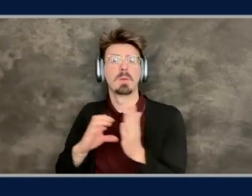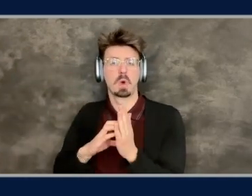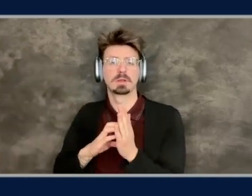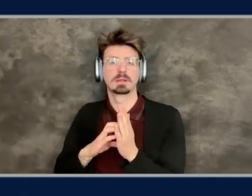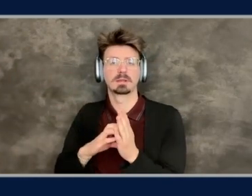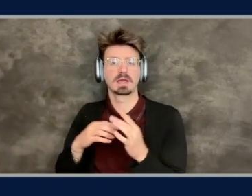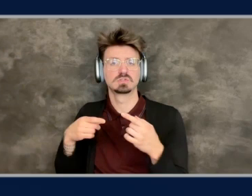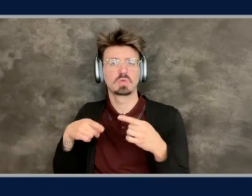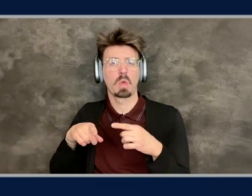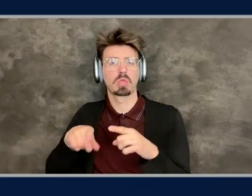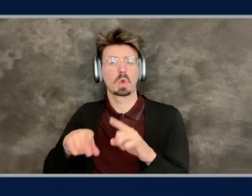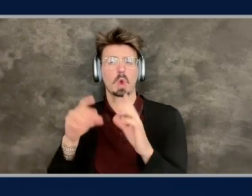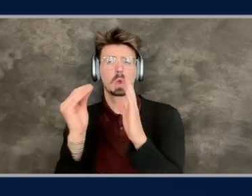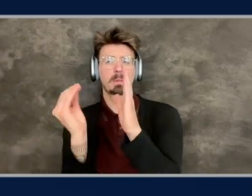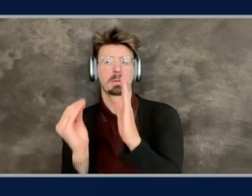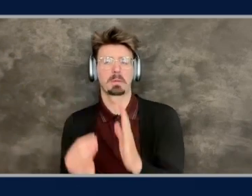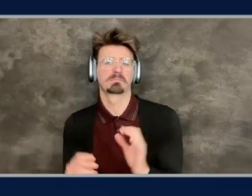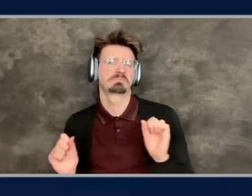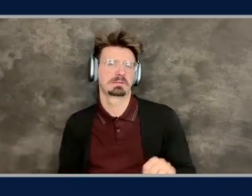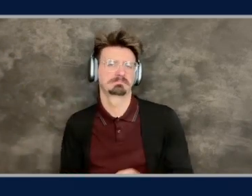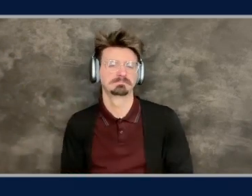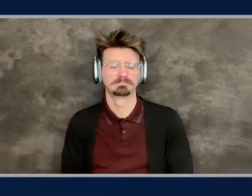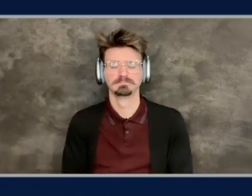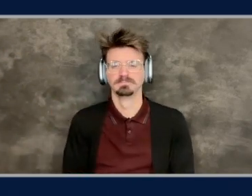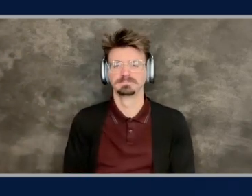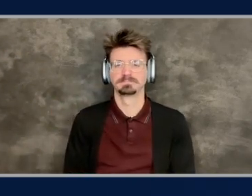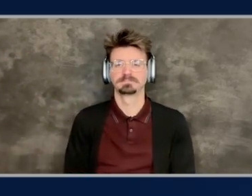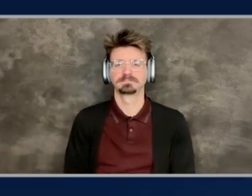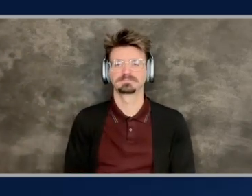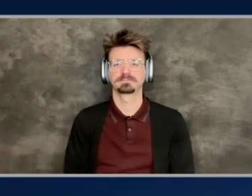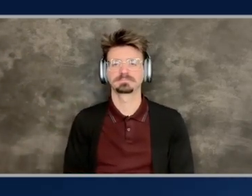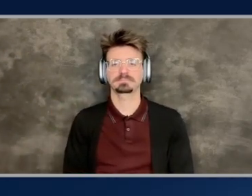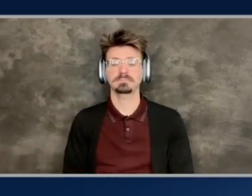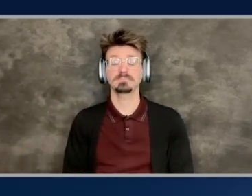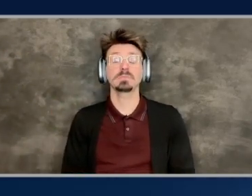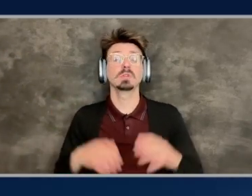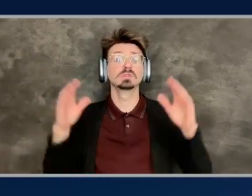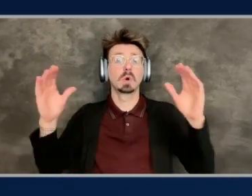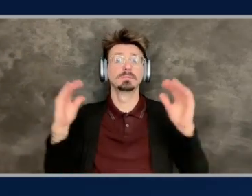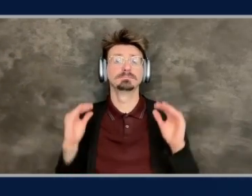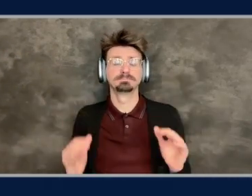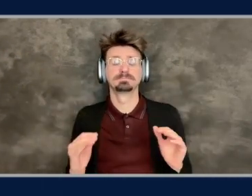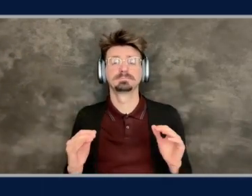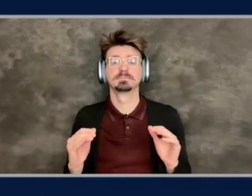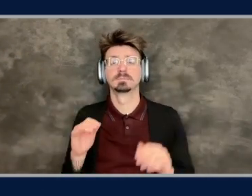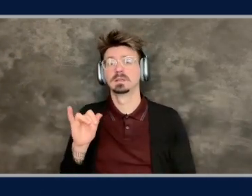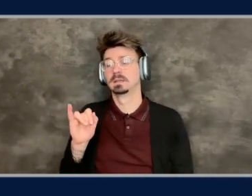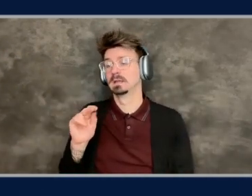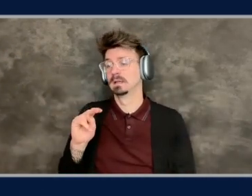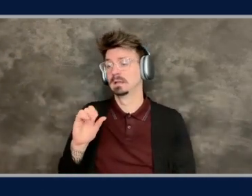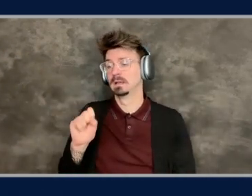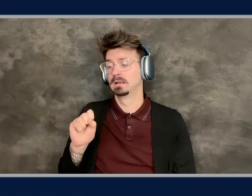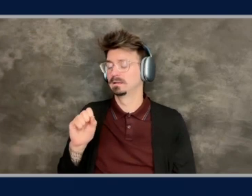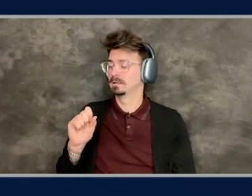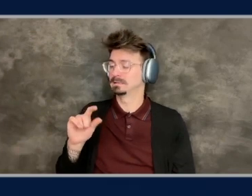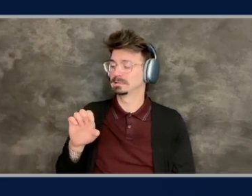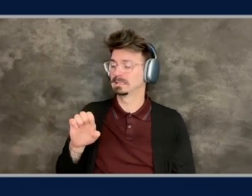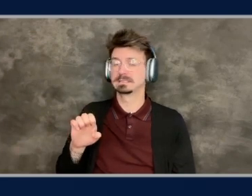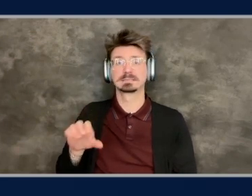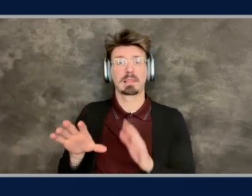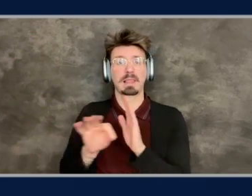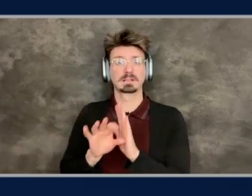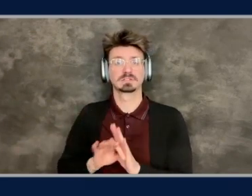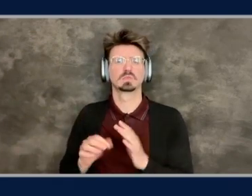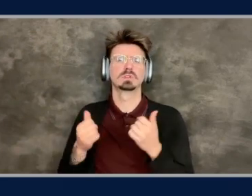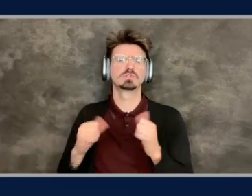this. So the other thing is that we have tried to make the instance selection even easier for you. The other thing is that